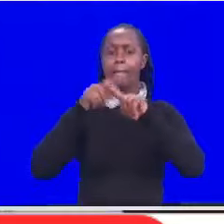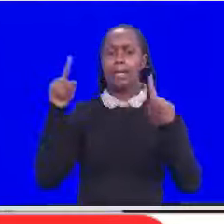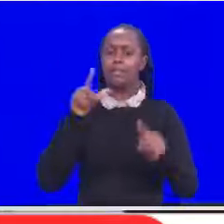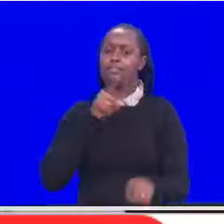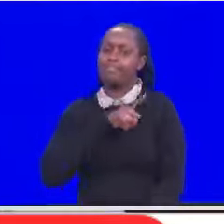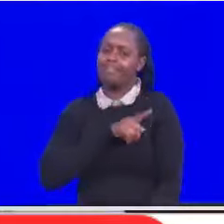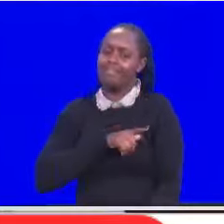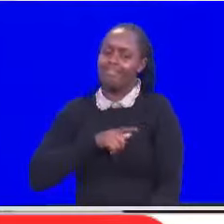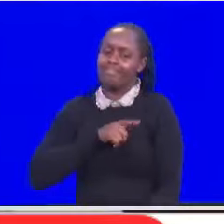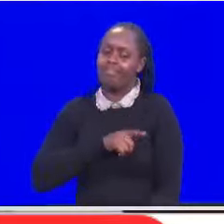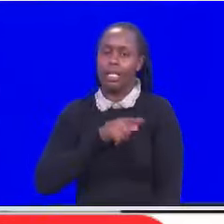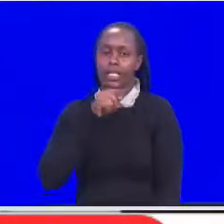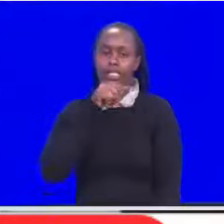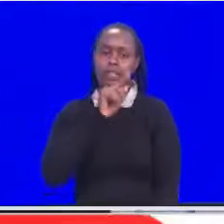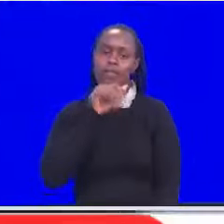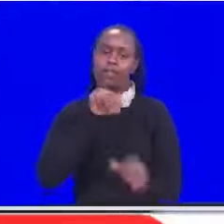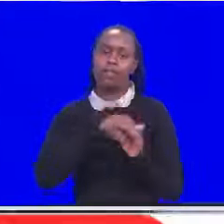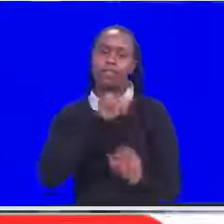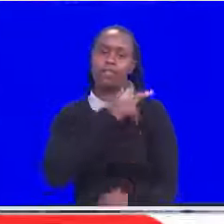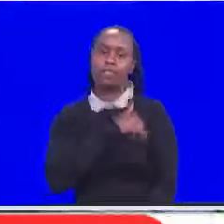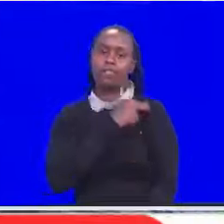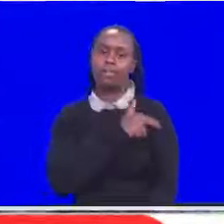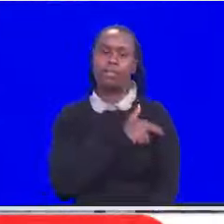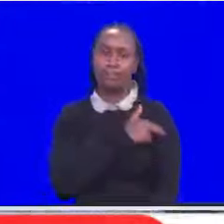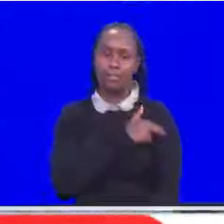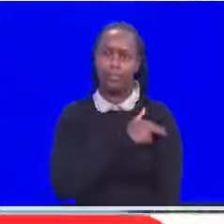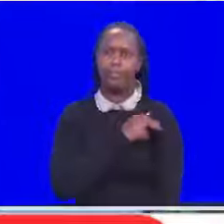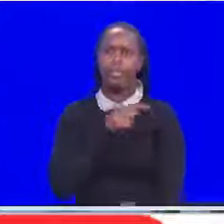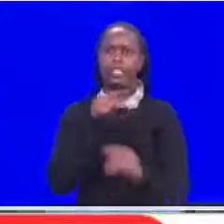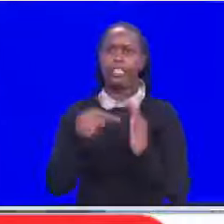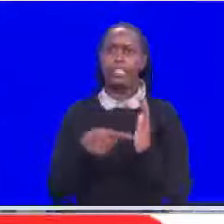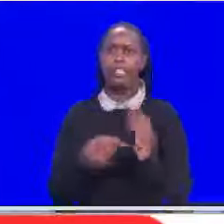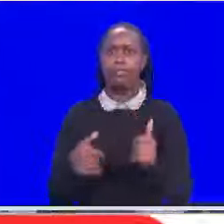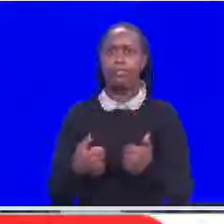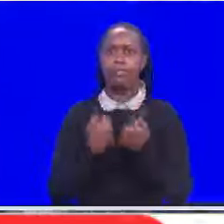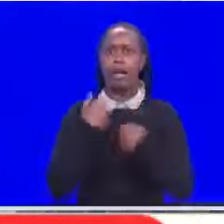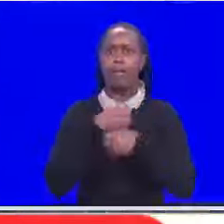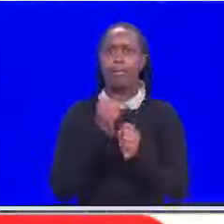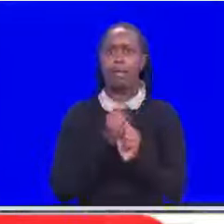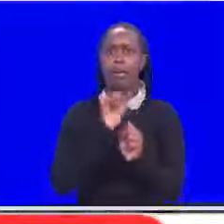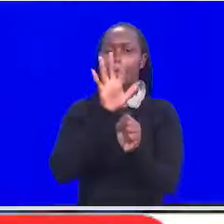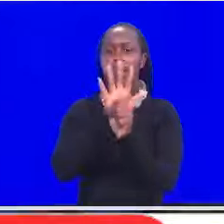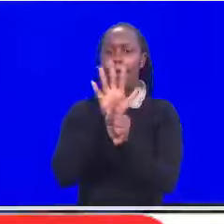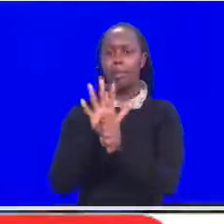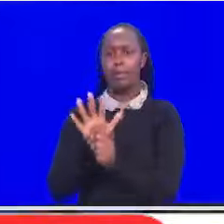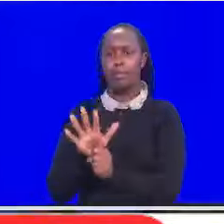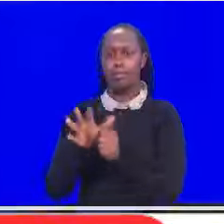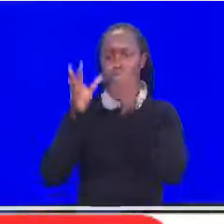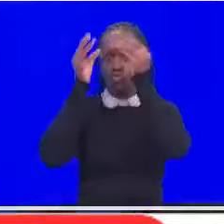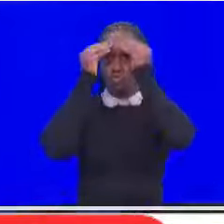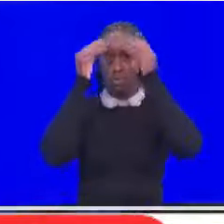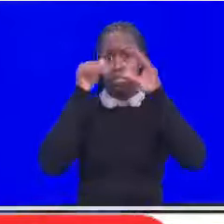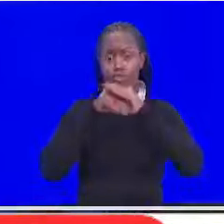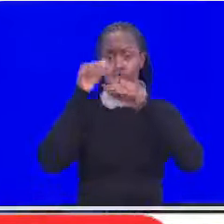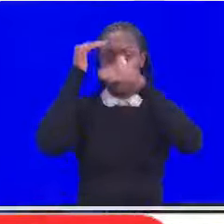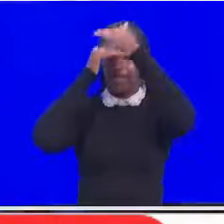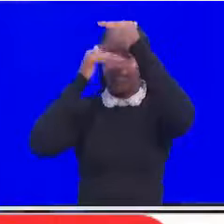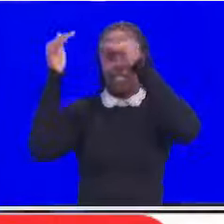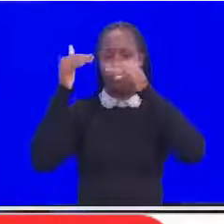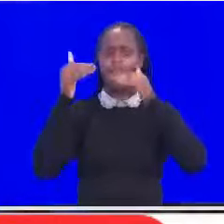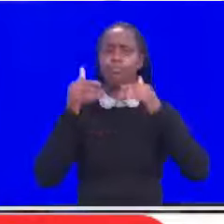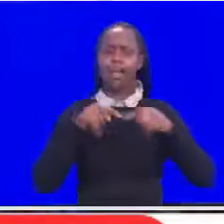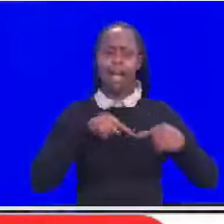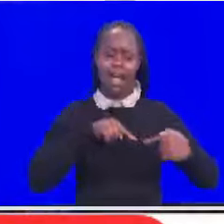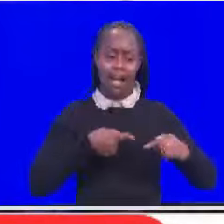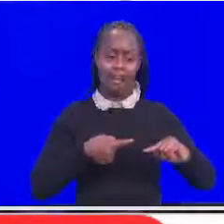least, ana endelea na matibabu. The incident has left everyone at the university wounded, but they remain